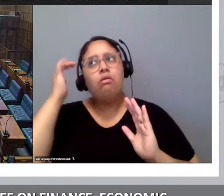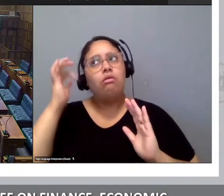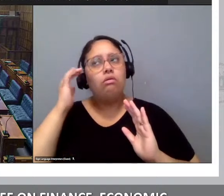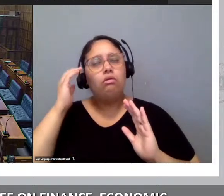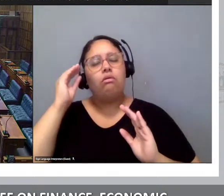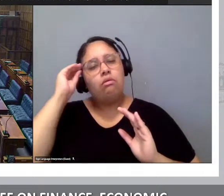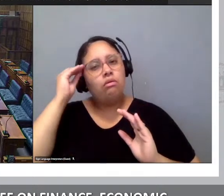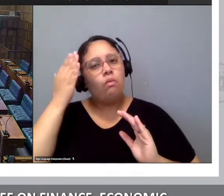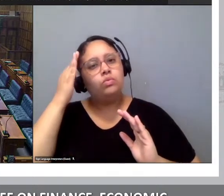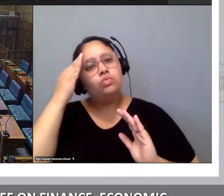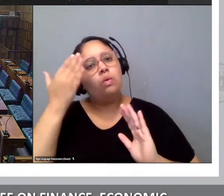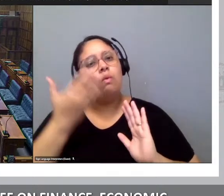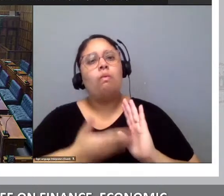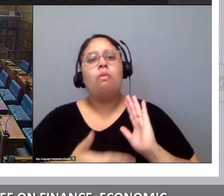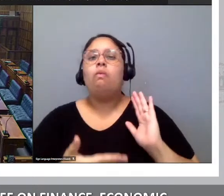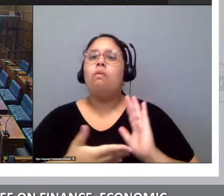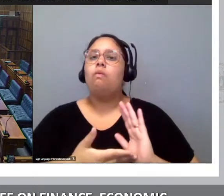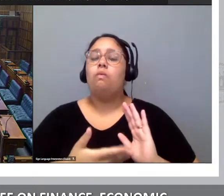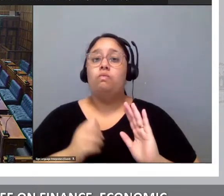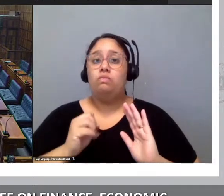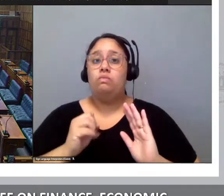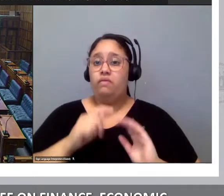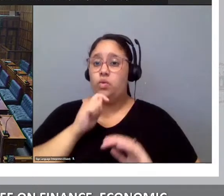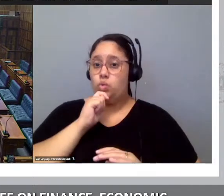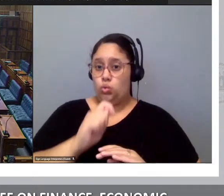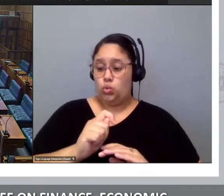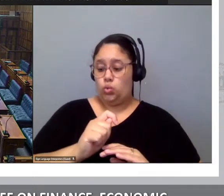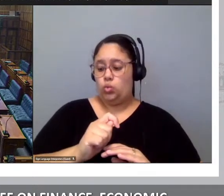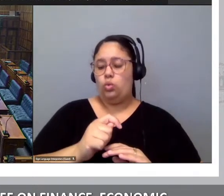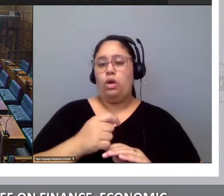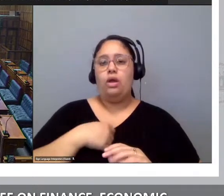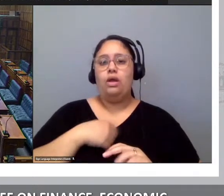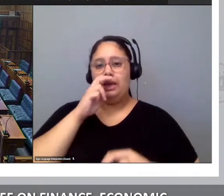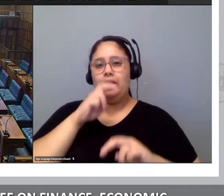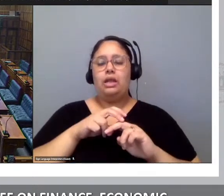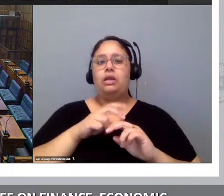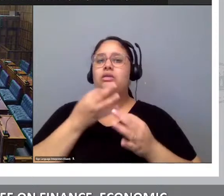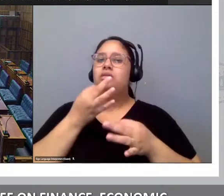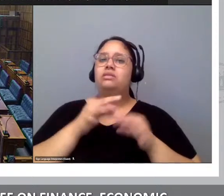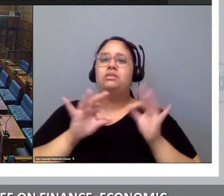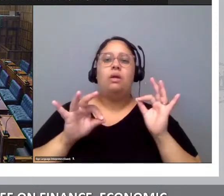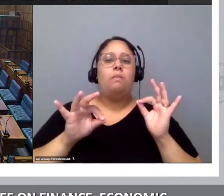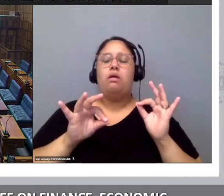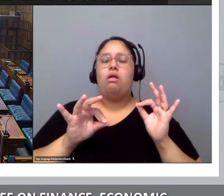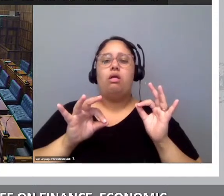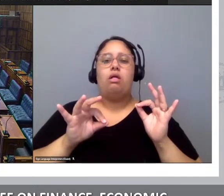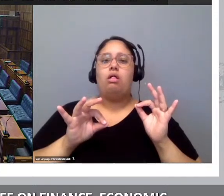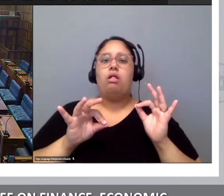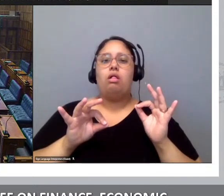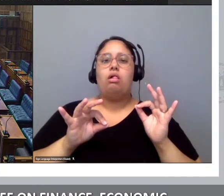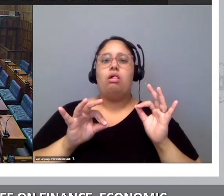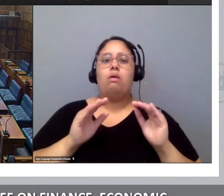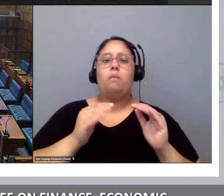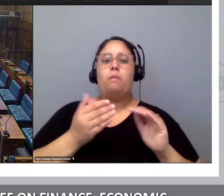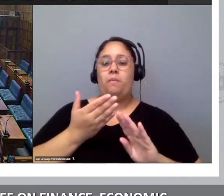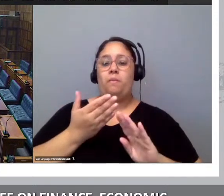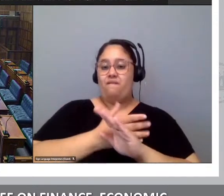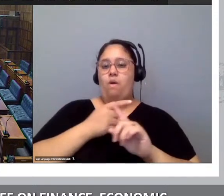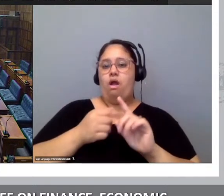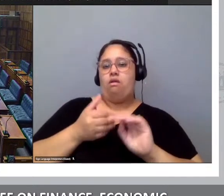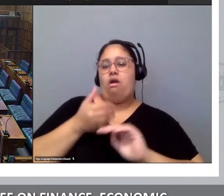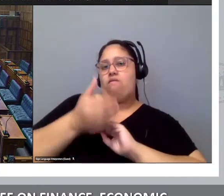interested in here is is actually to just do a simple the um before and after the